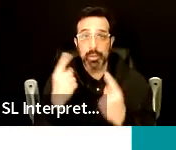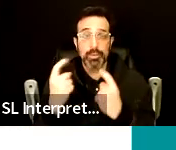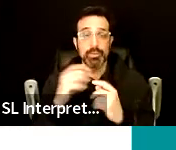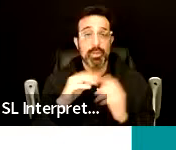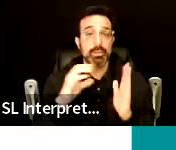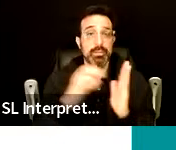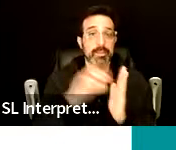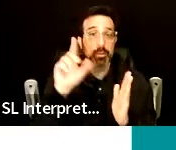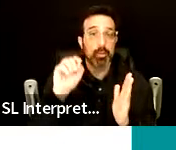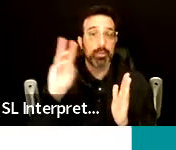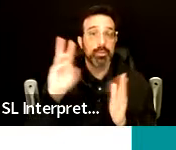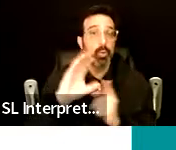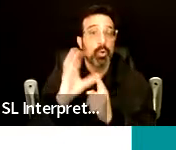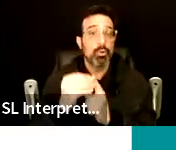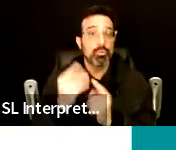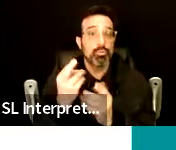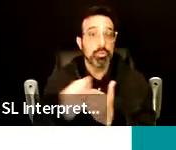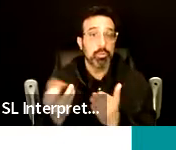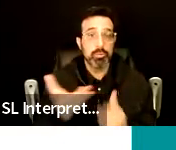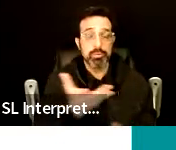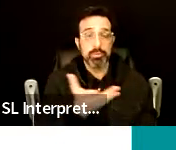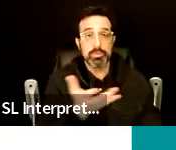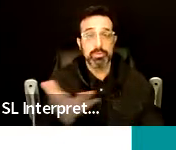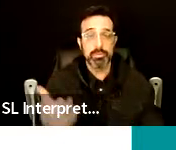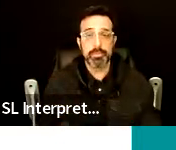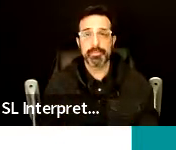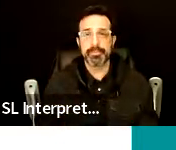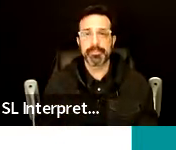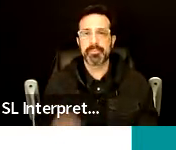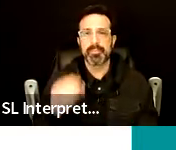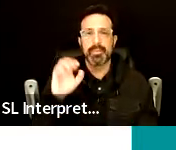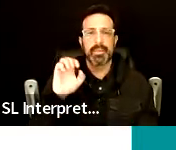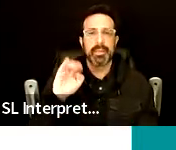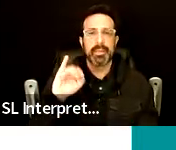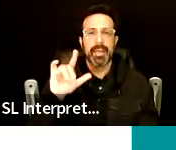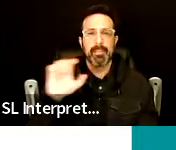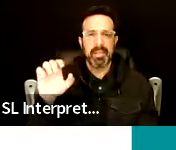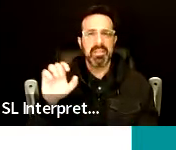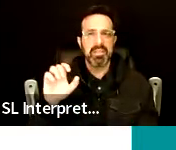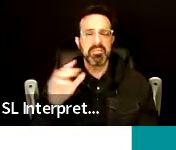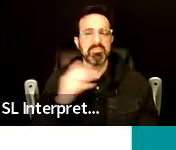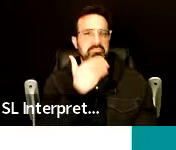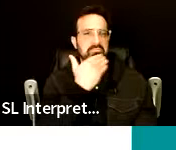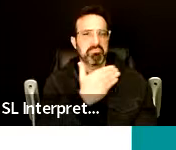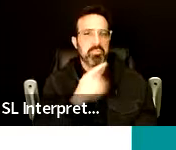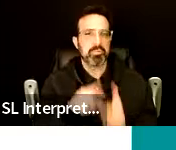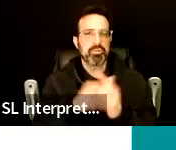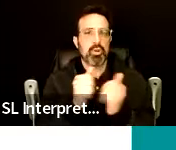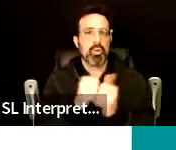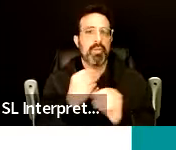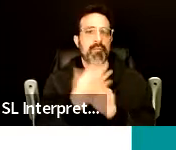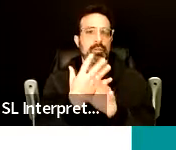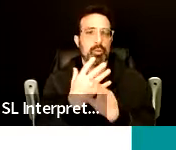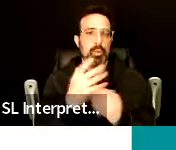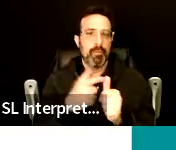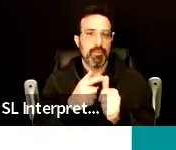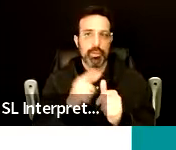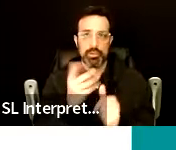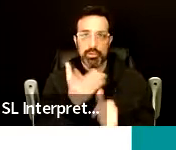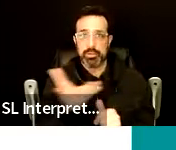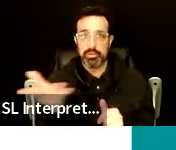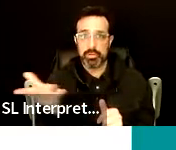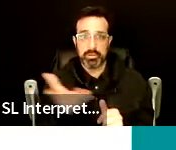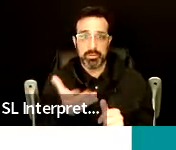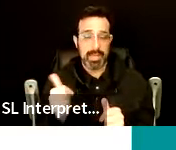Section 106 or cultural resources. Thank you so much, Haley. So we'll start here with our virtual folks. If members